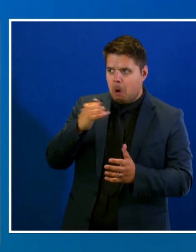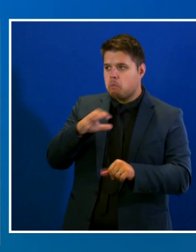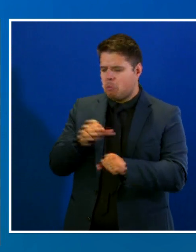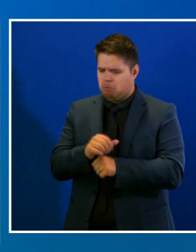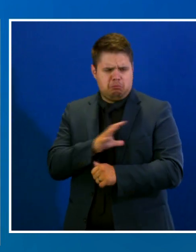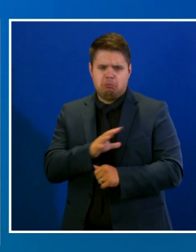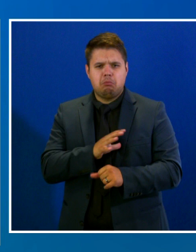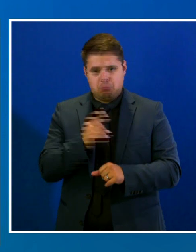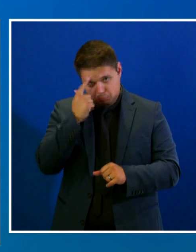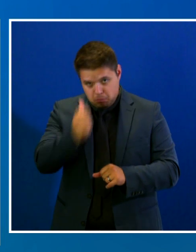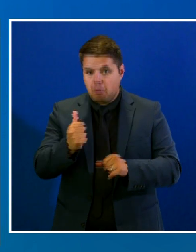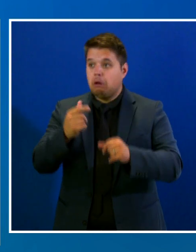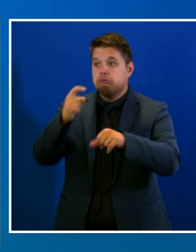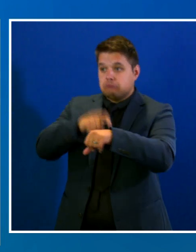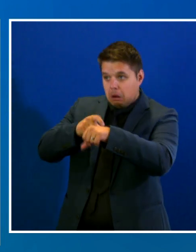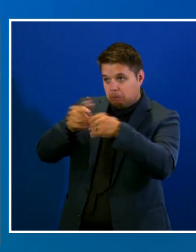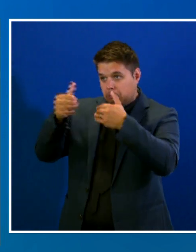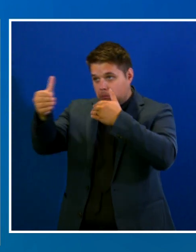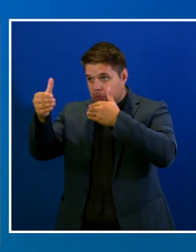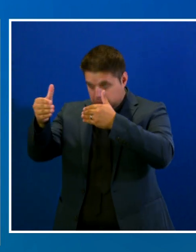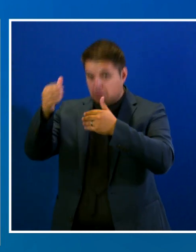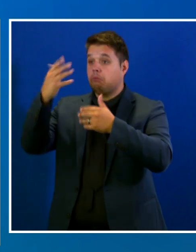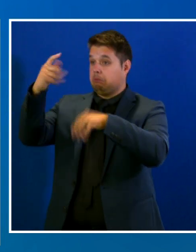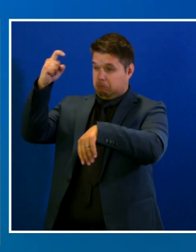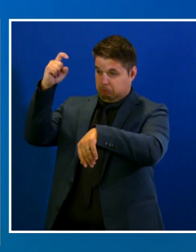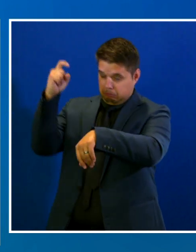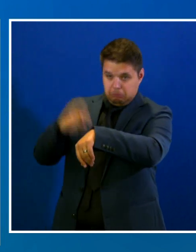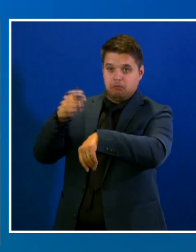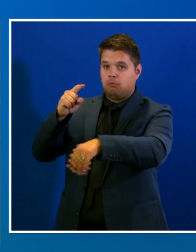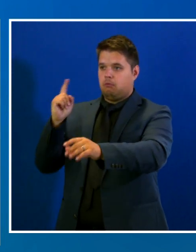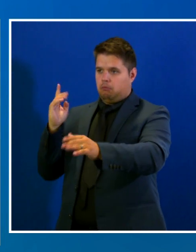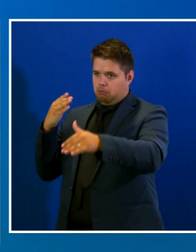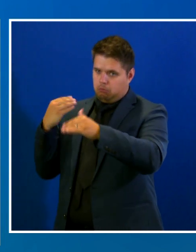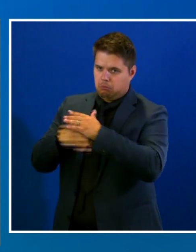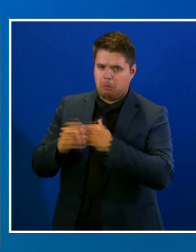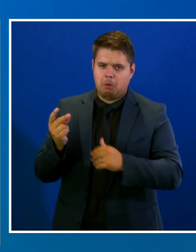have internet access or you need help scheduling an appointment,